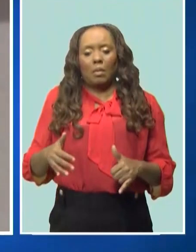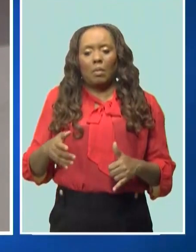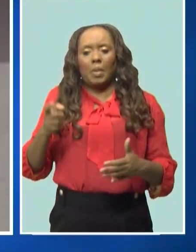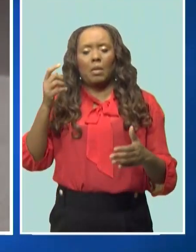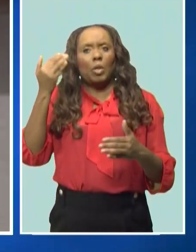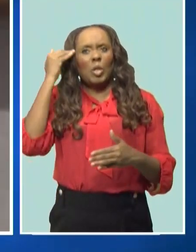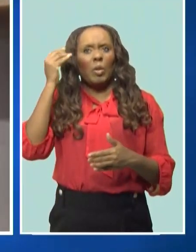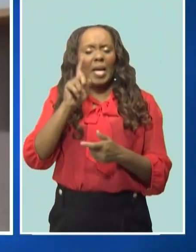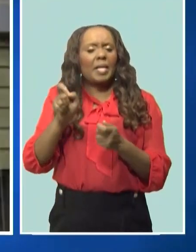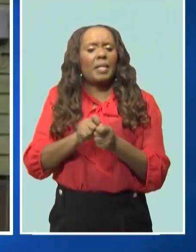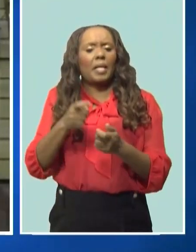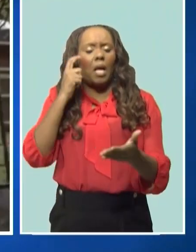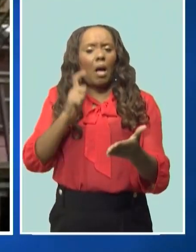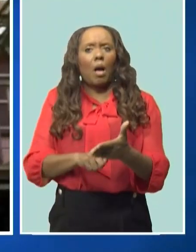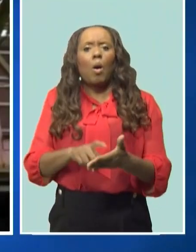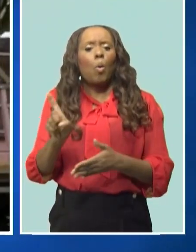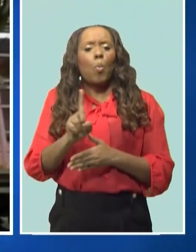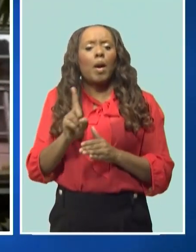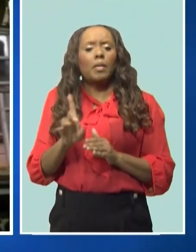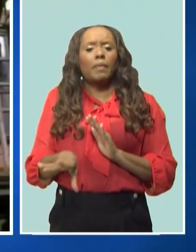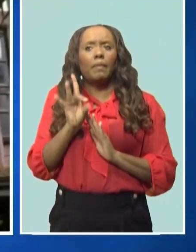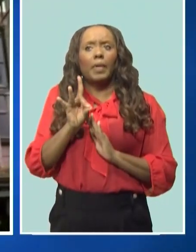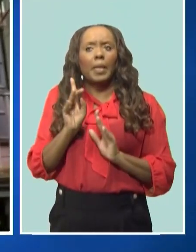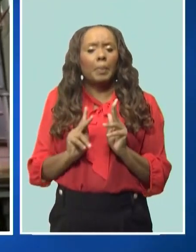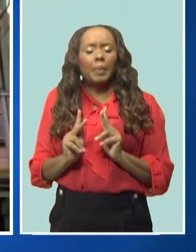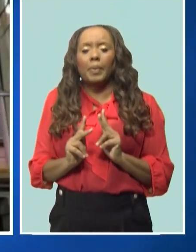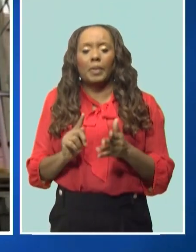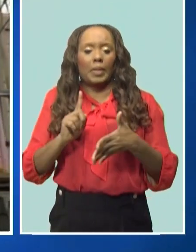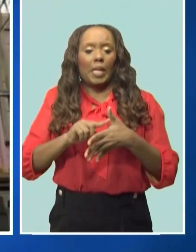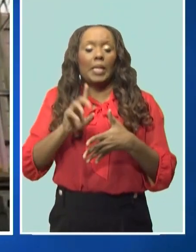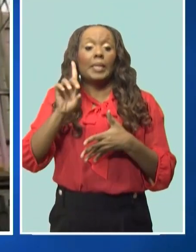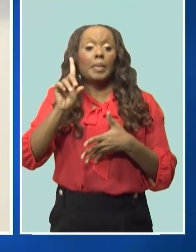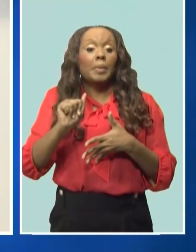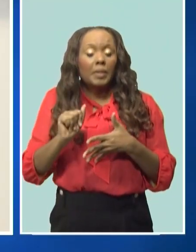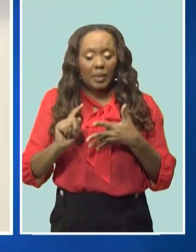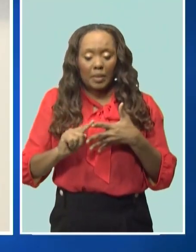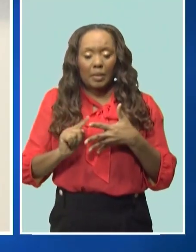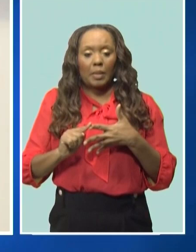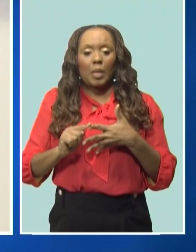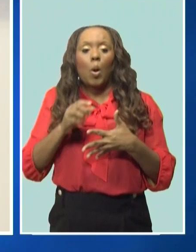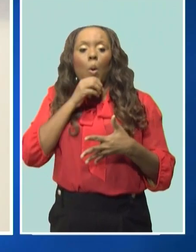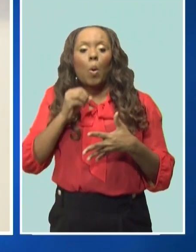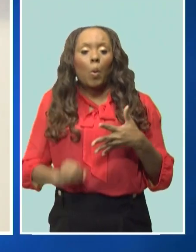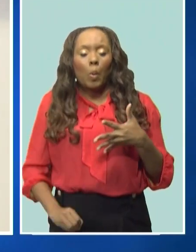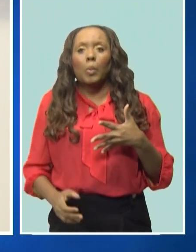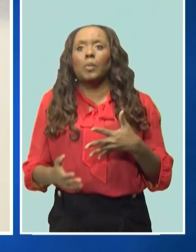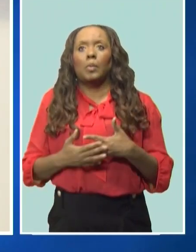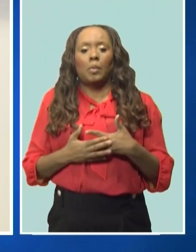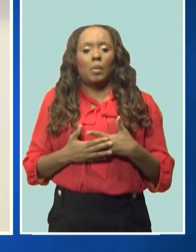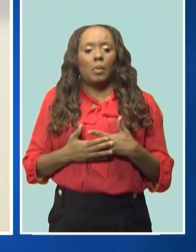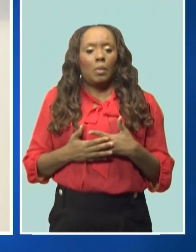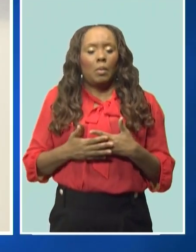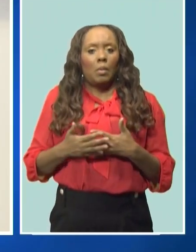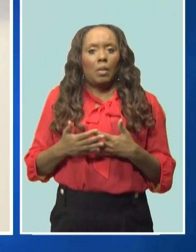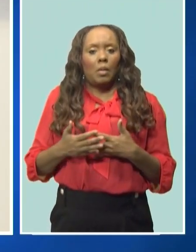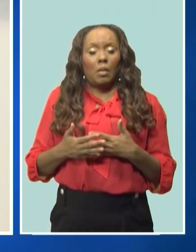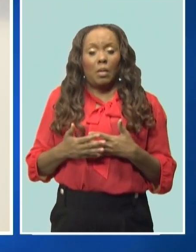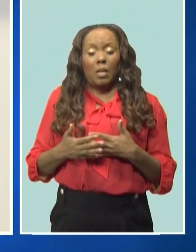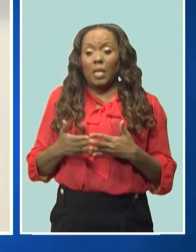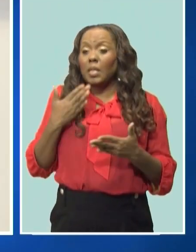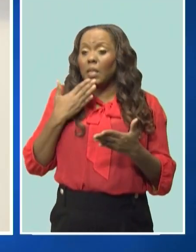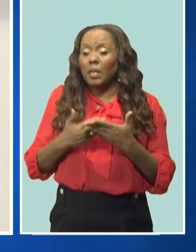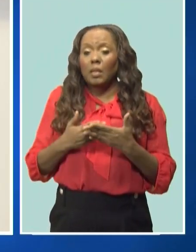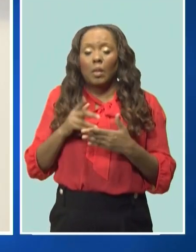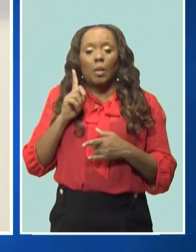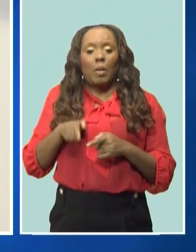repair. And we are moving toward this because it allows us to make decisions faster. The idea of geospatial mapping, I think, is a good one, because on a